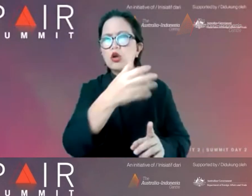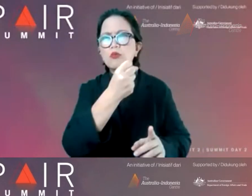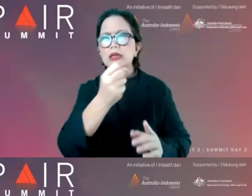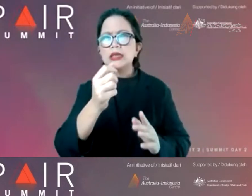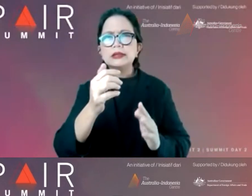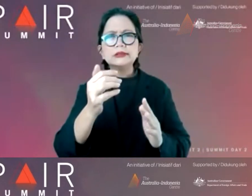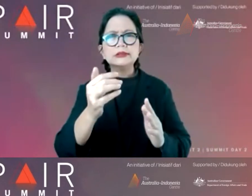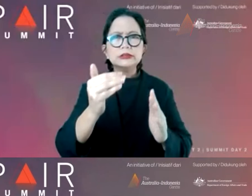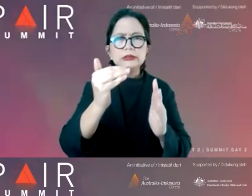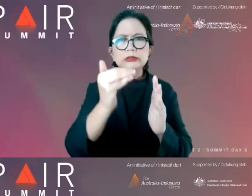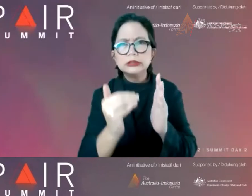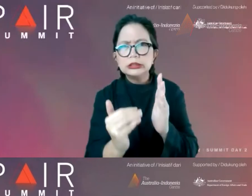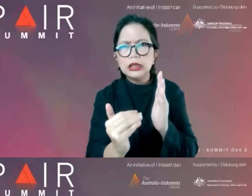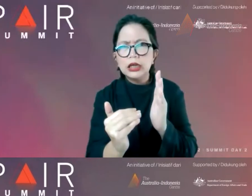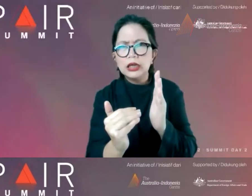65